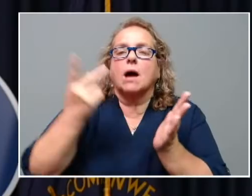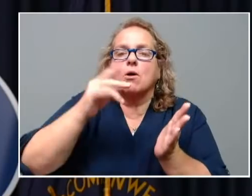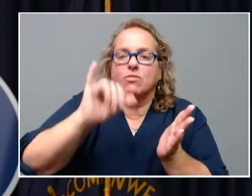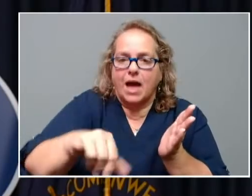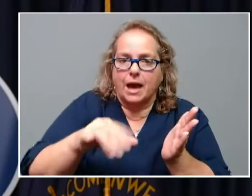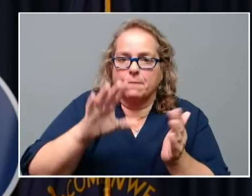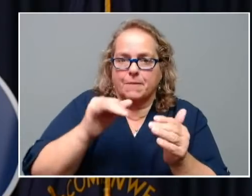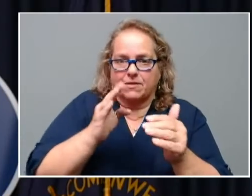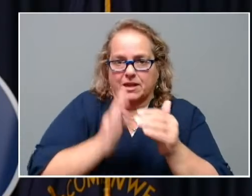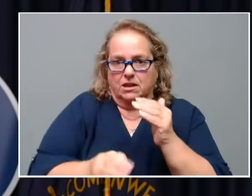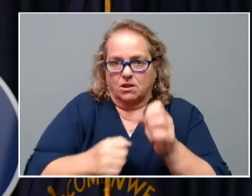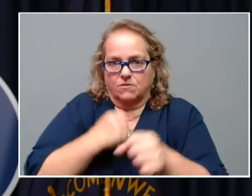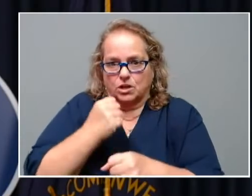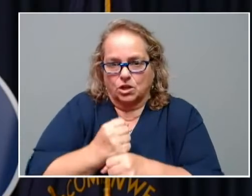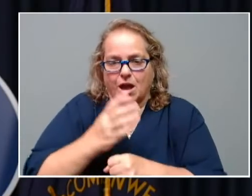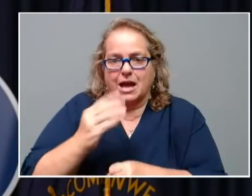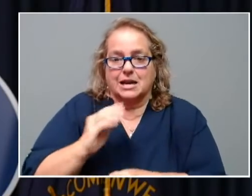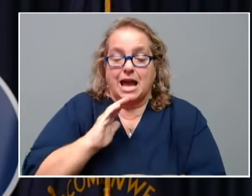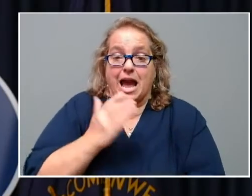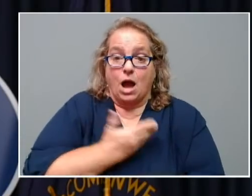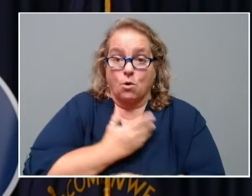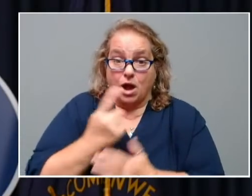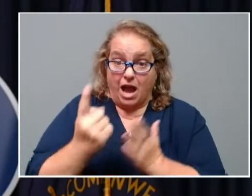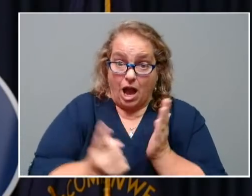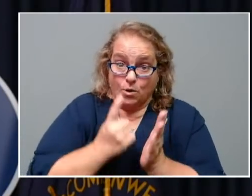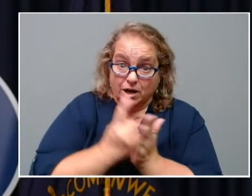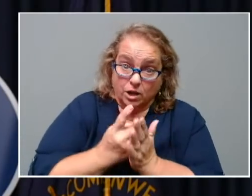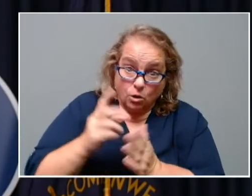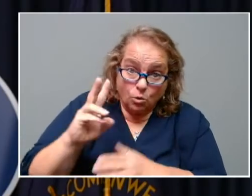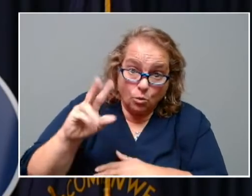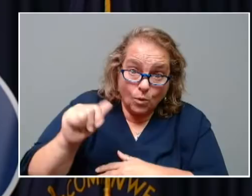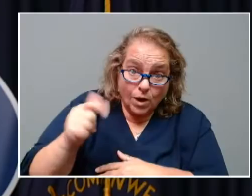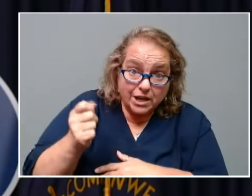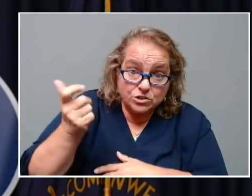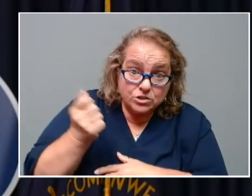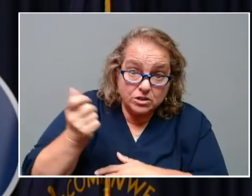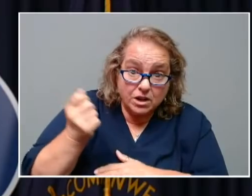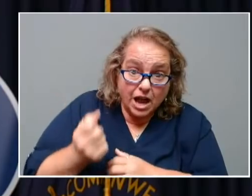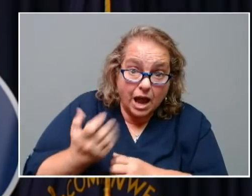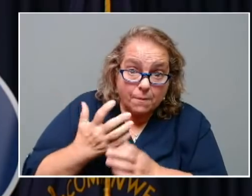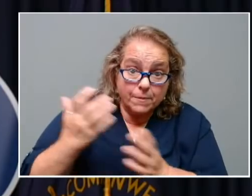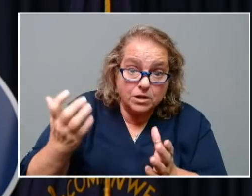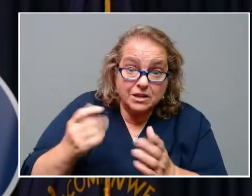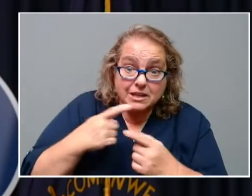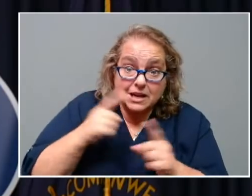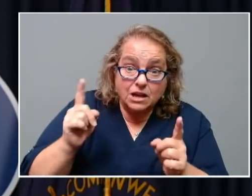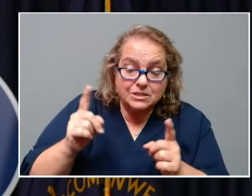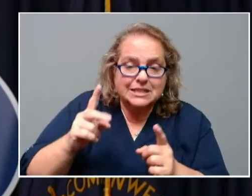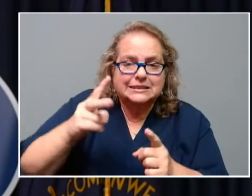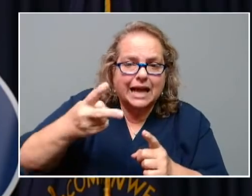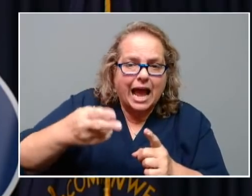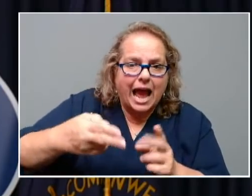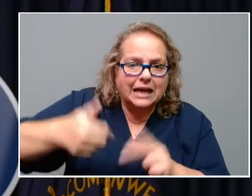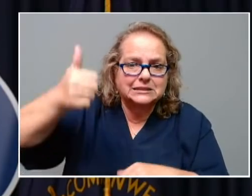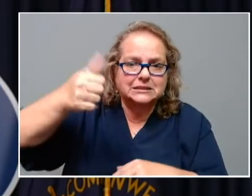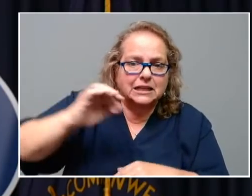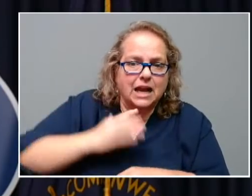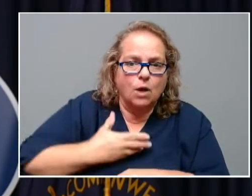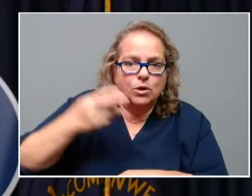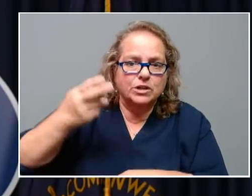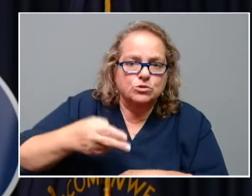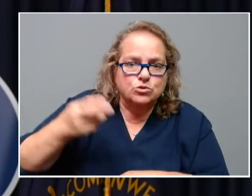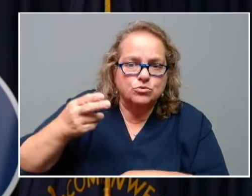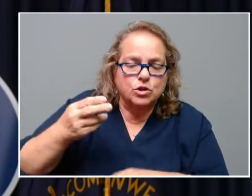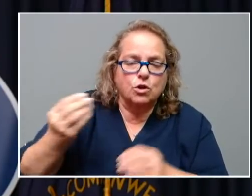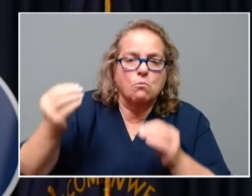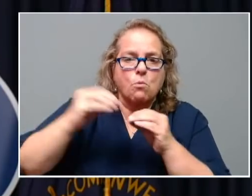year. And our hourly wage for these new announced jobs is the second highest in our history. More